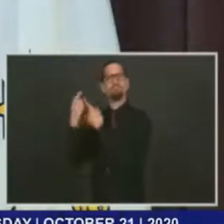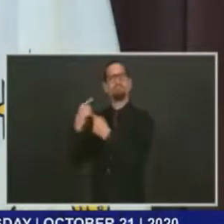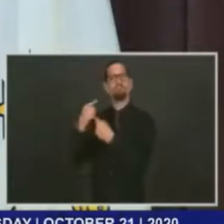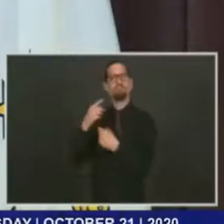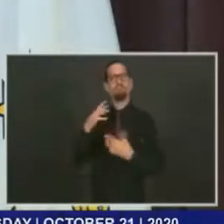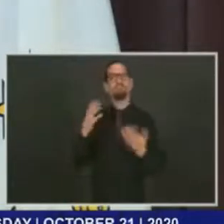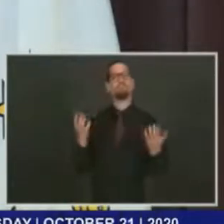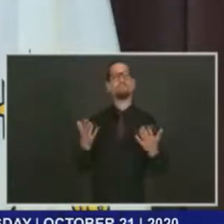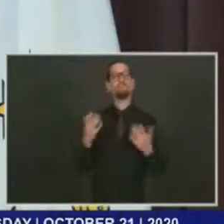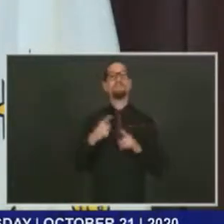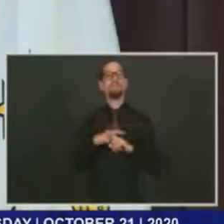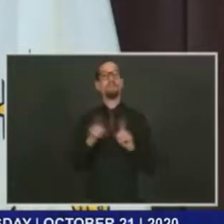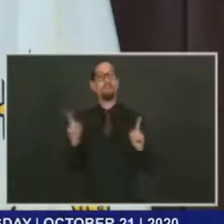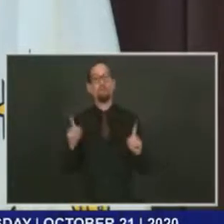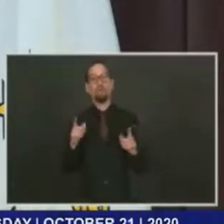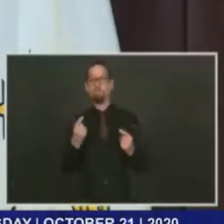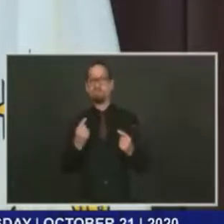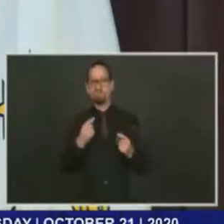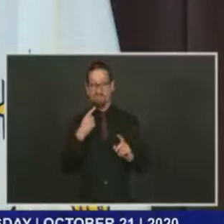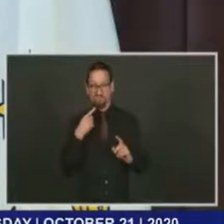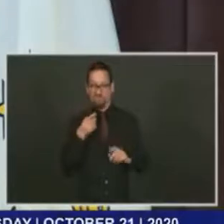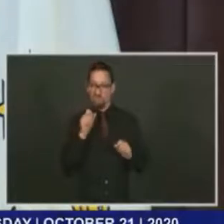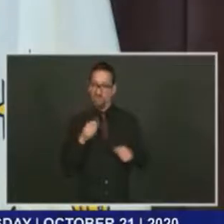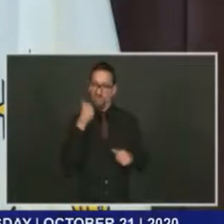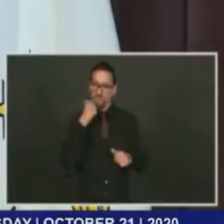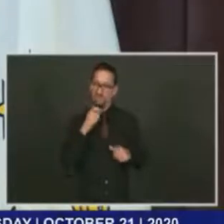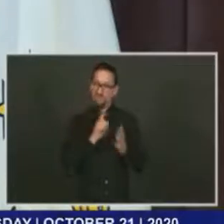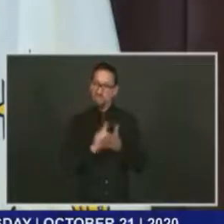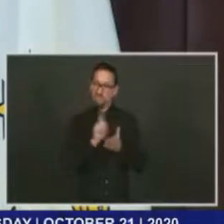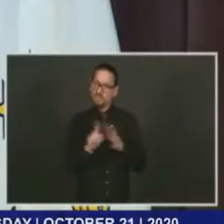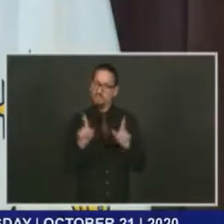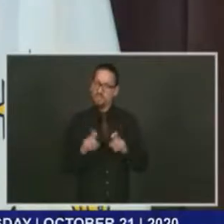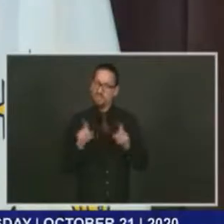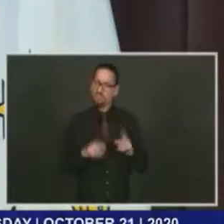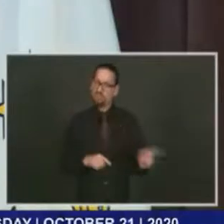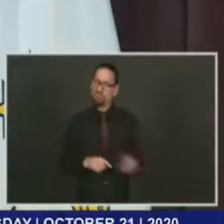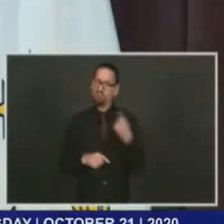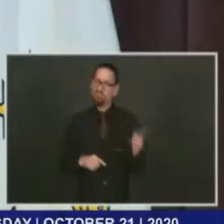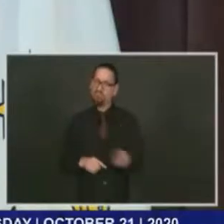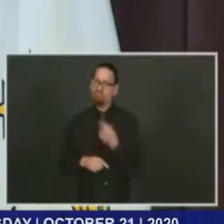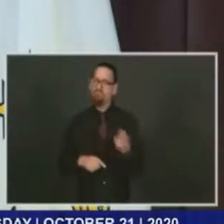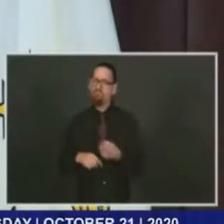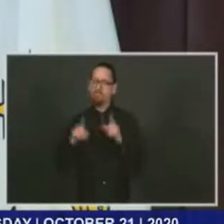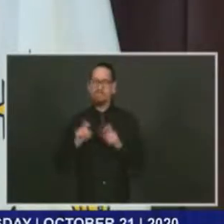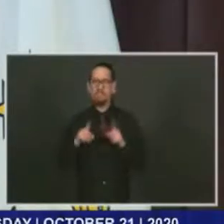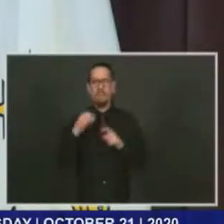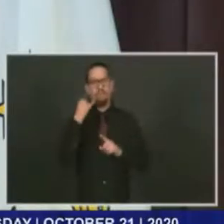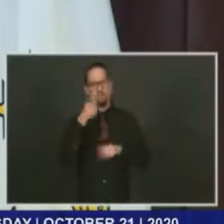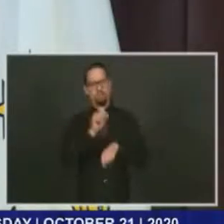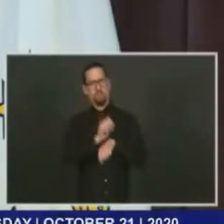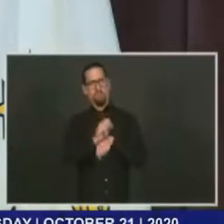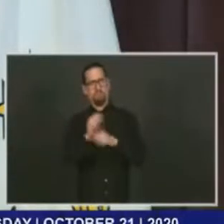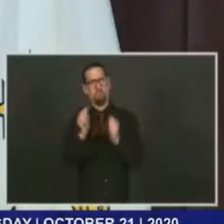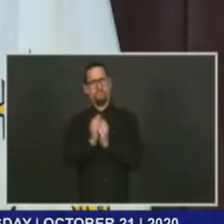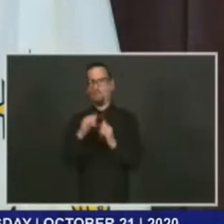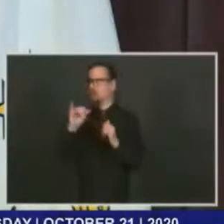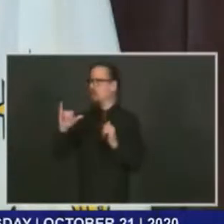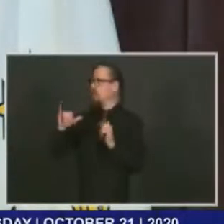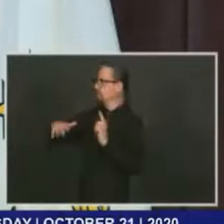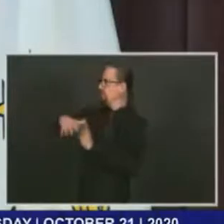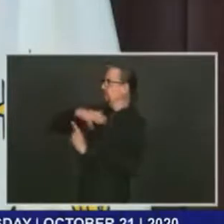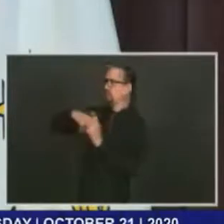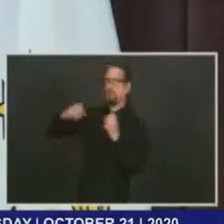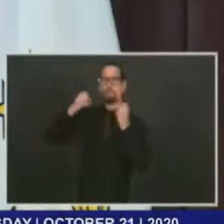weekly, get tested regularly, being able to go back, particularly if you're a high contact worker, teacher, or otherwise